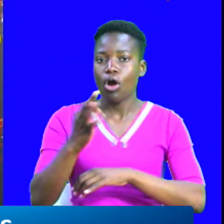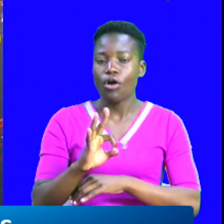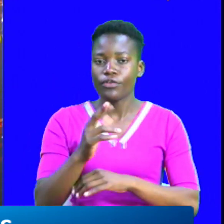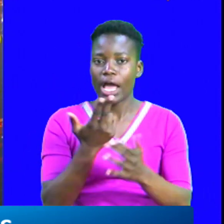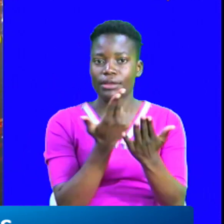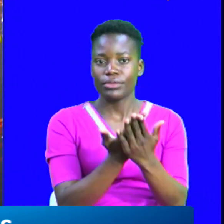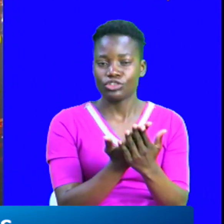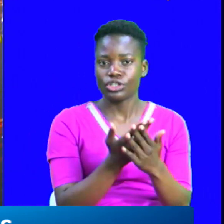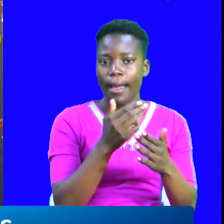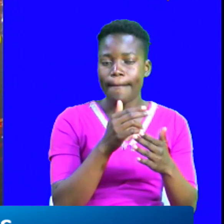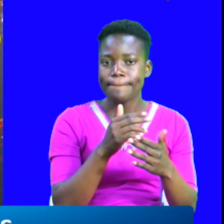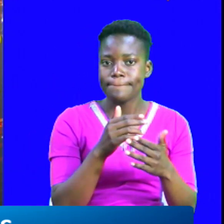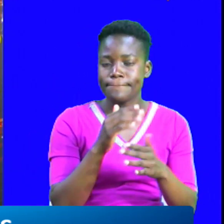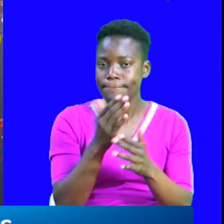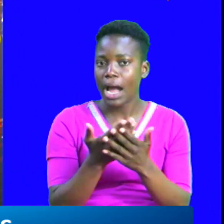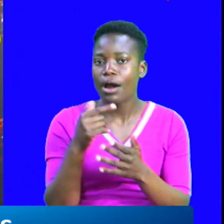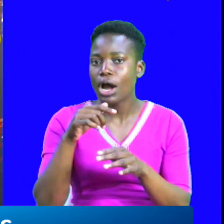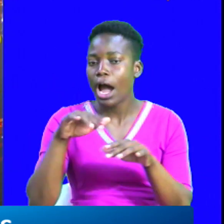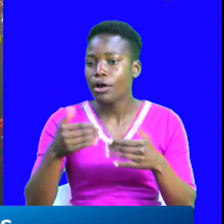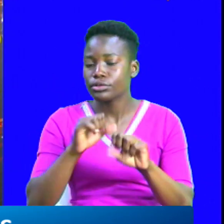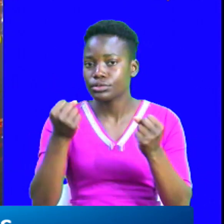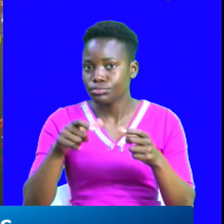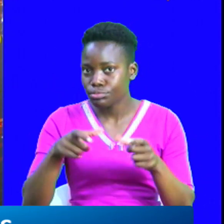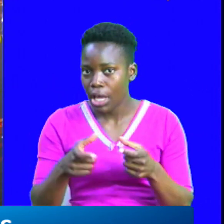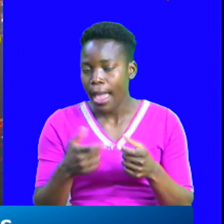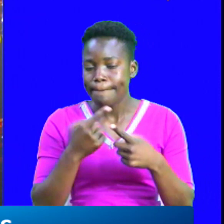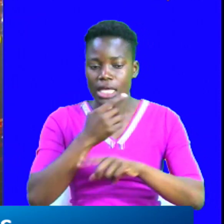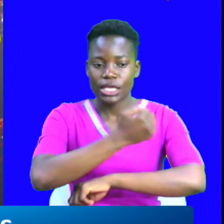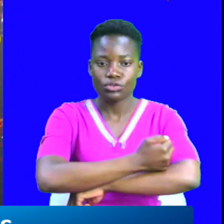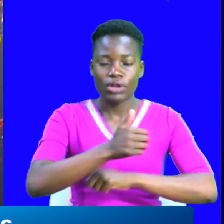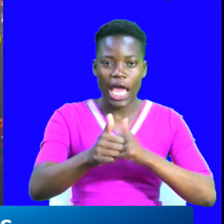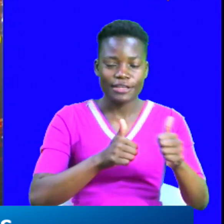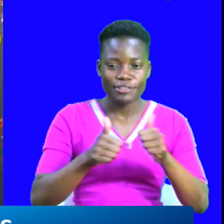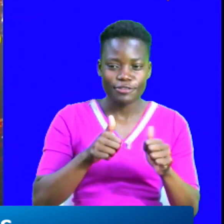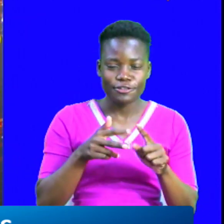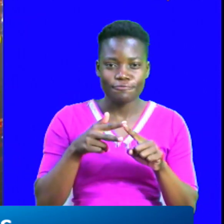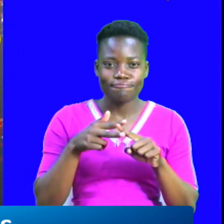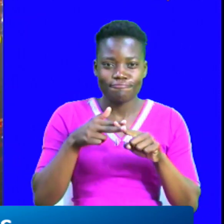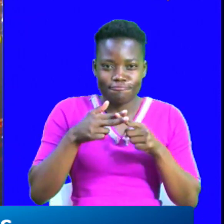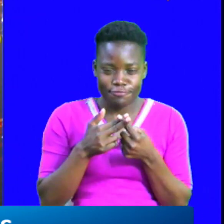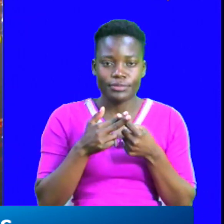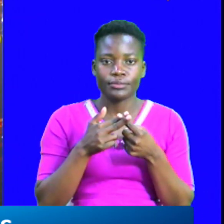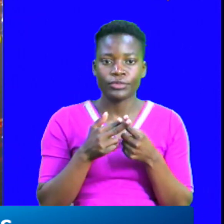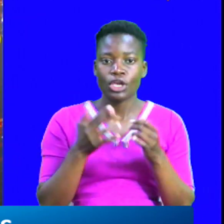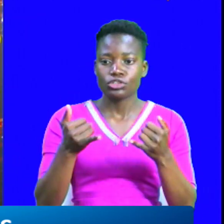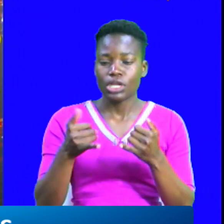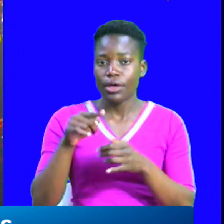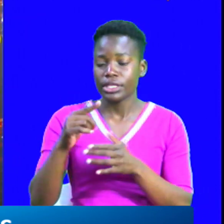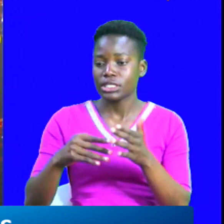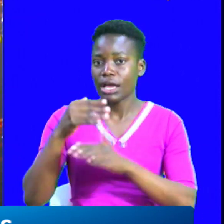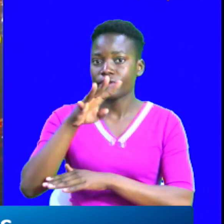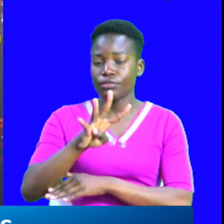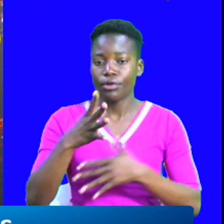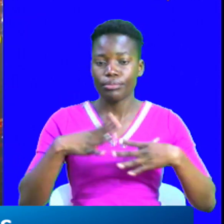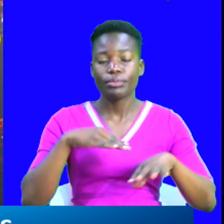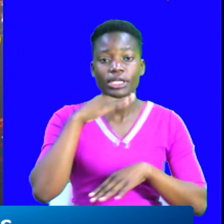via social media as the school administration remained tight-lipped on the matter. Now, the incident comes months after 4 people